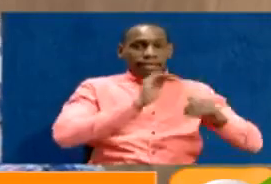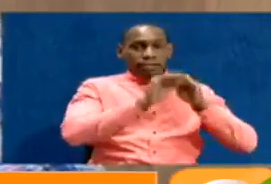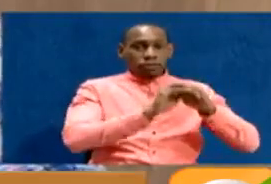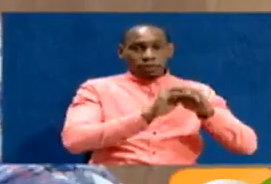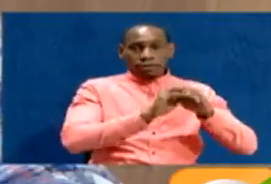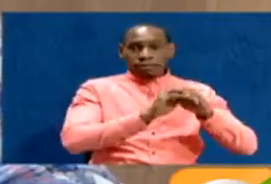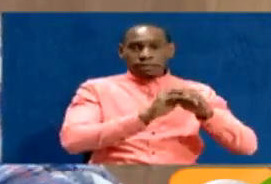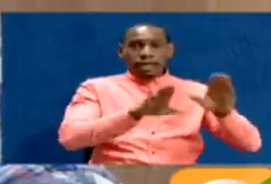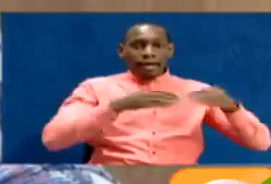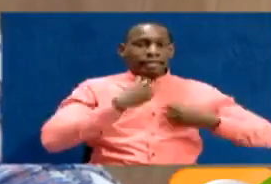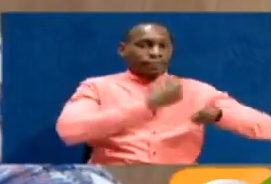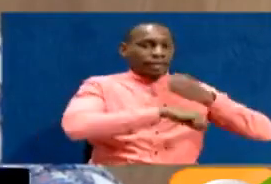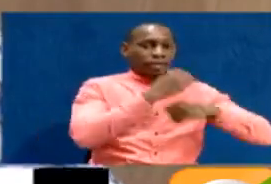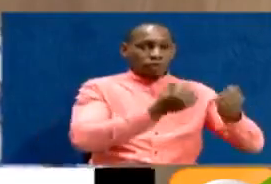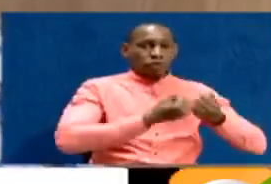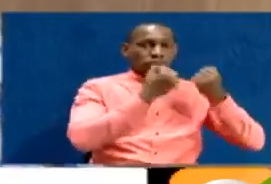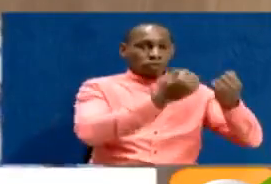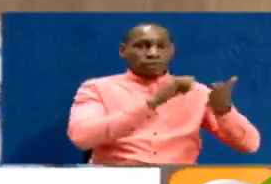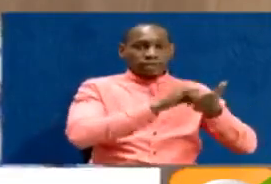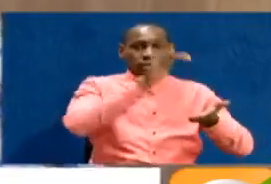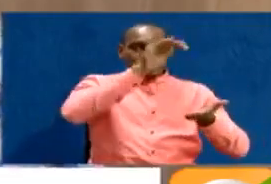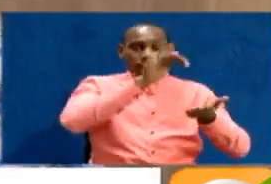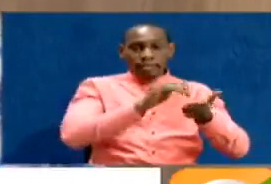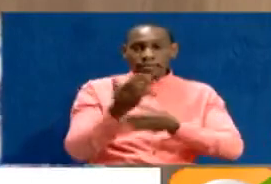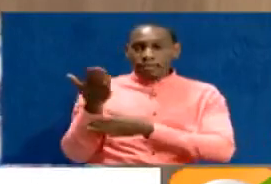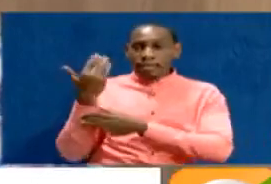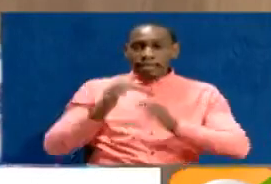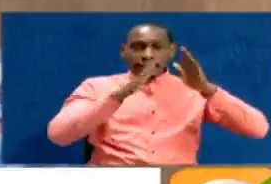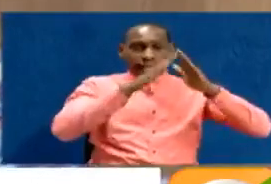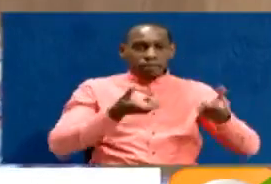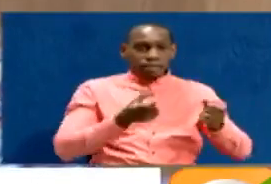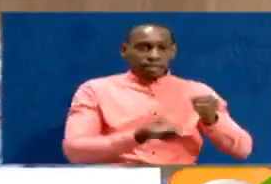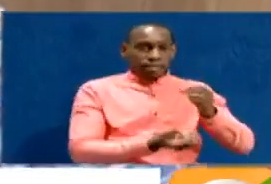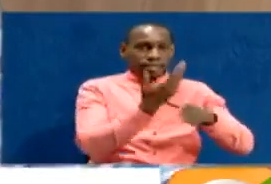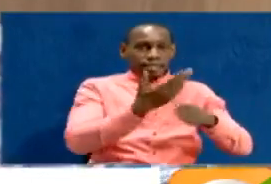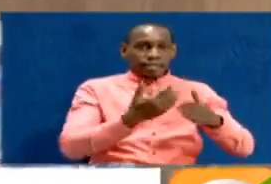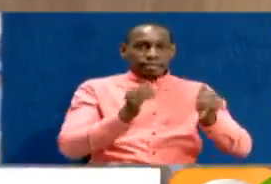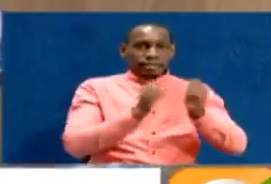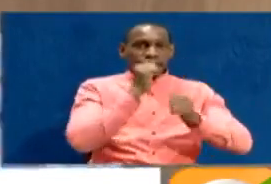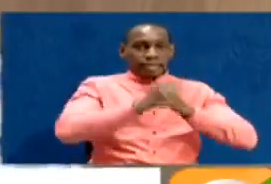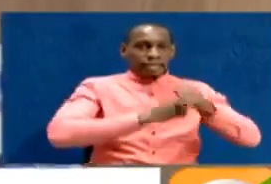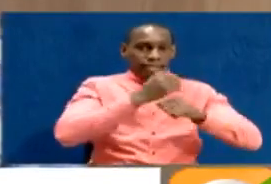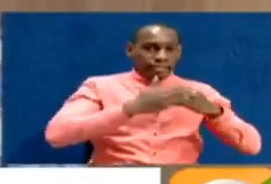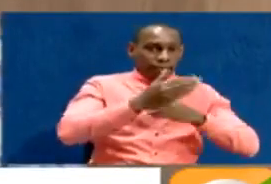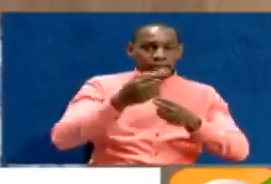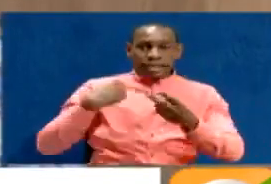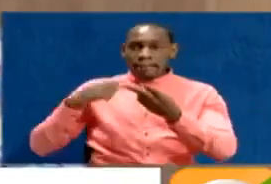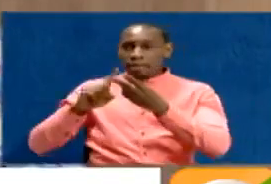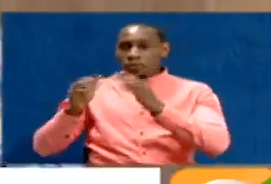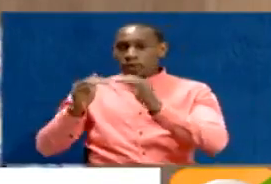should take the bold measures to dramatically reduce greenhouse gas emissions over the next 10 years. And